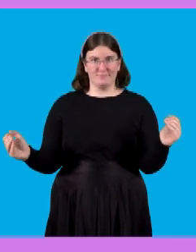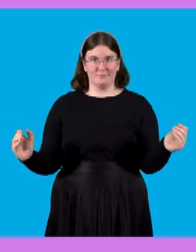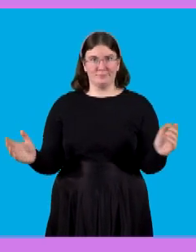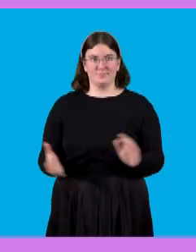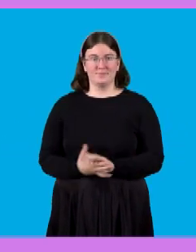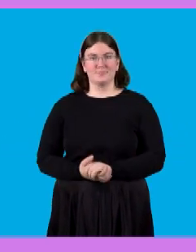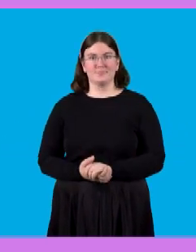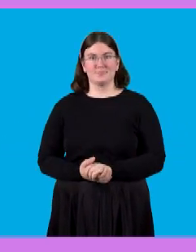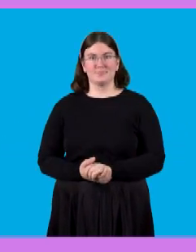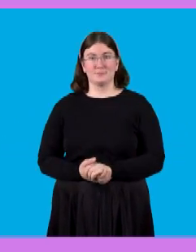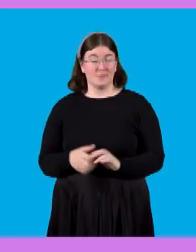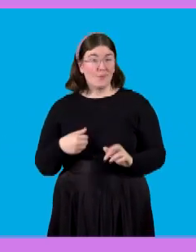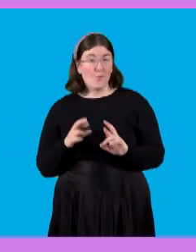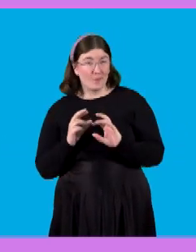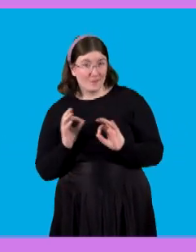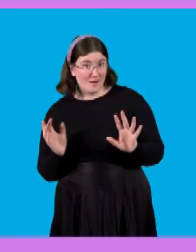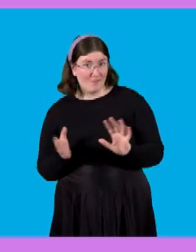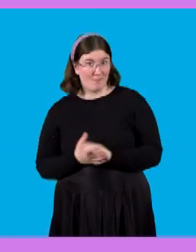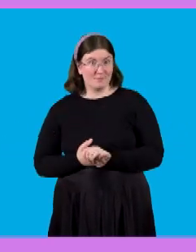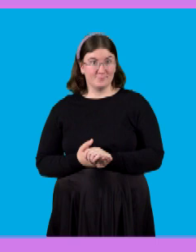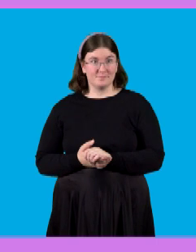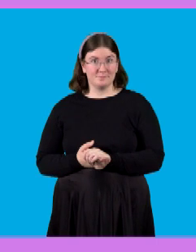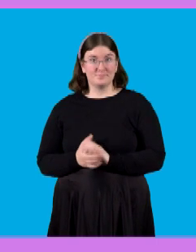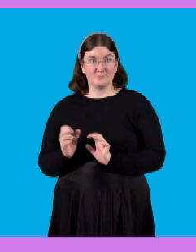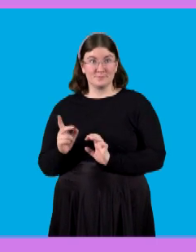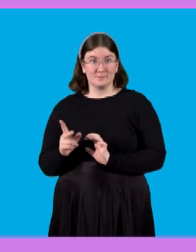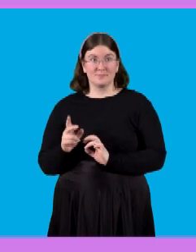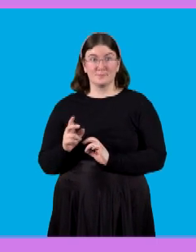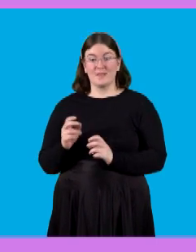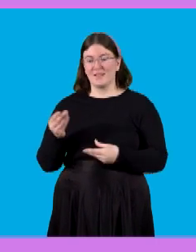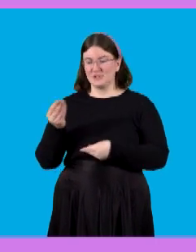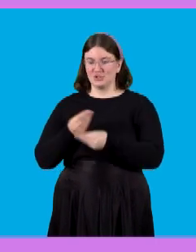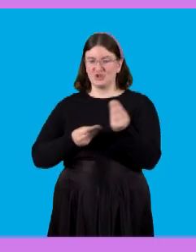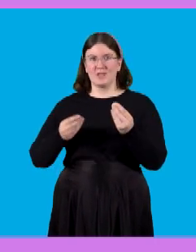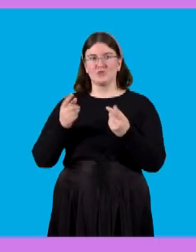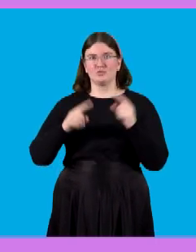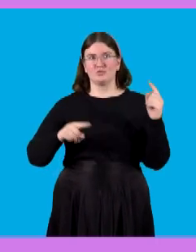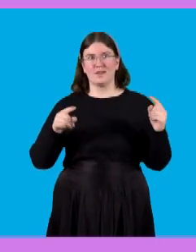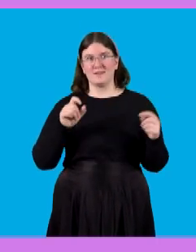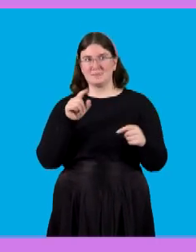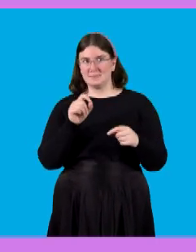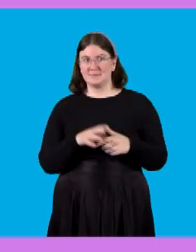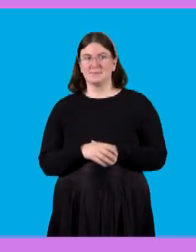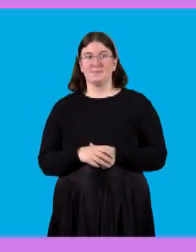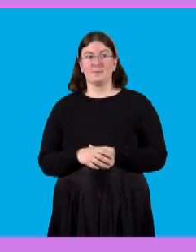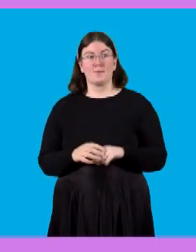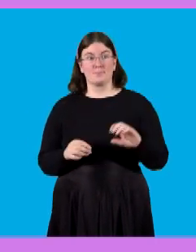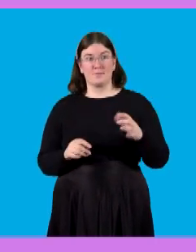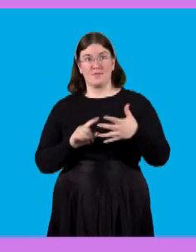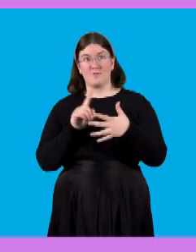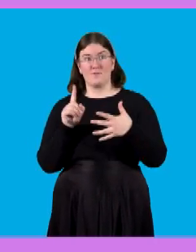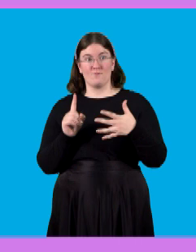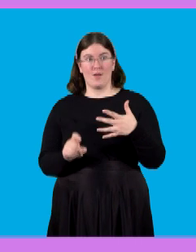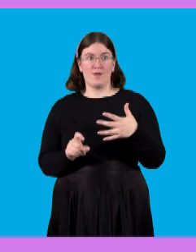currencies. Guys, I hope that's all clear to you. Okay, that's the definition of an exchange rate. And then question number